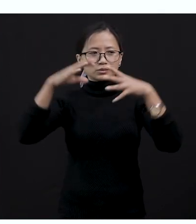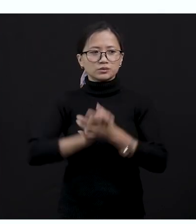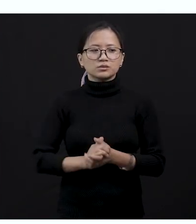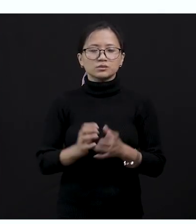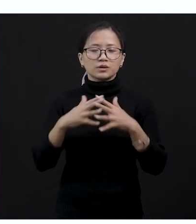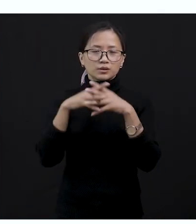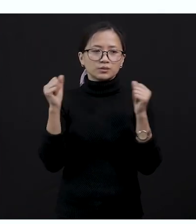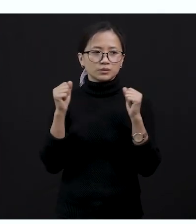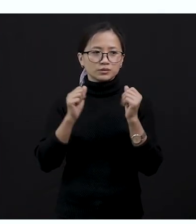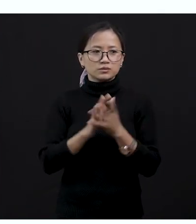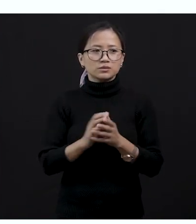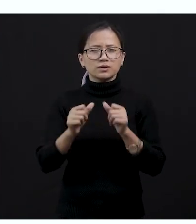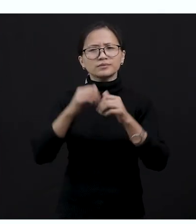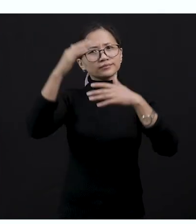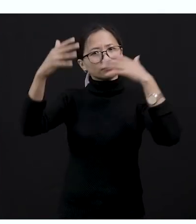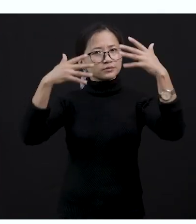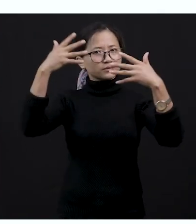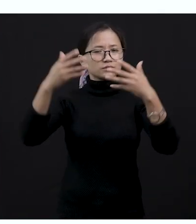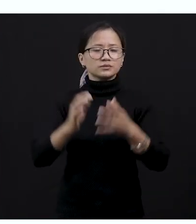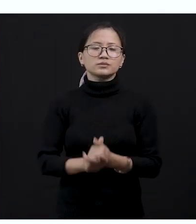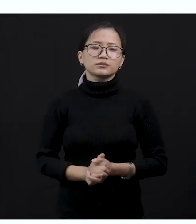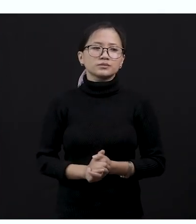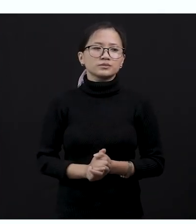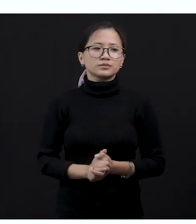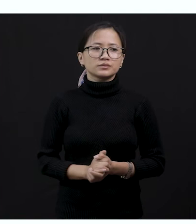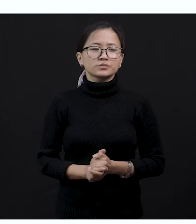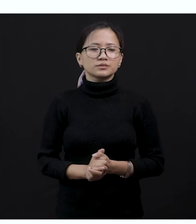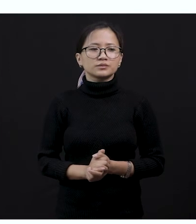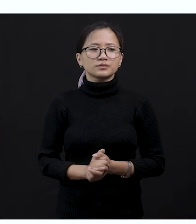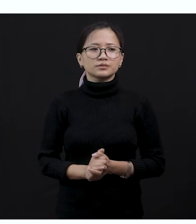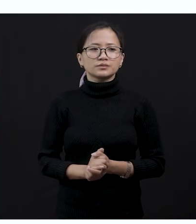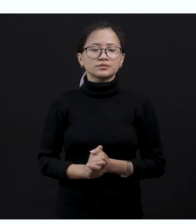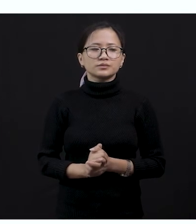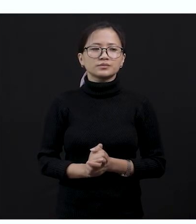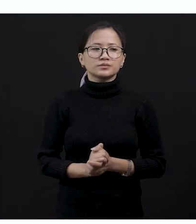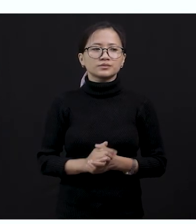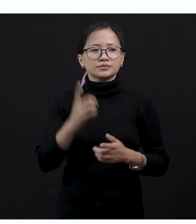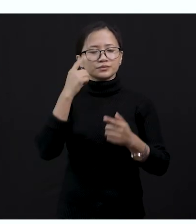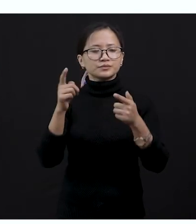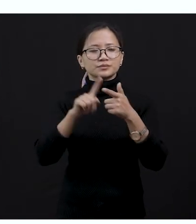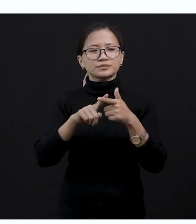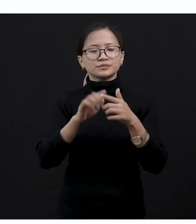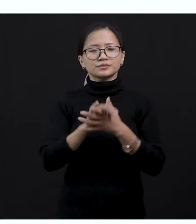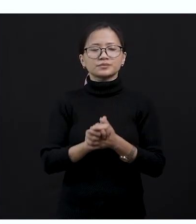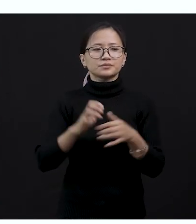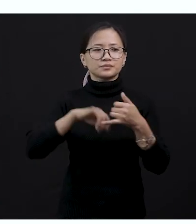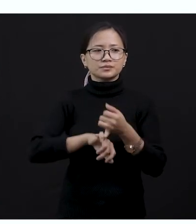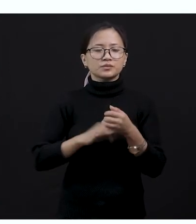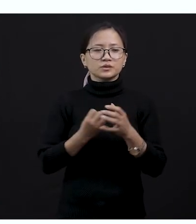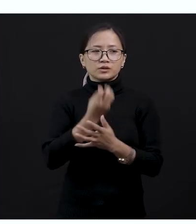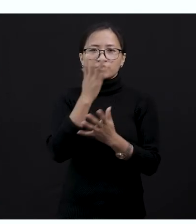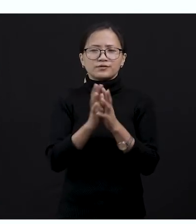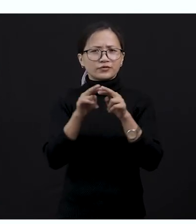Summer, you all know that it's a very hot season. Spring, we would experience the